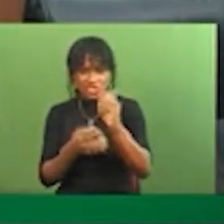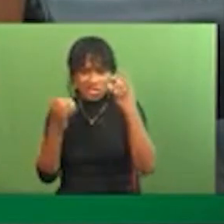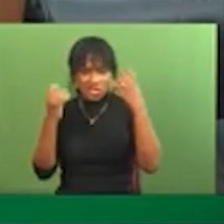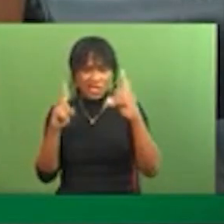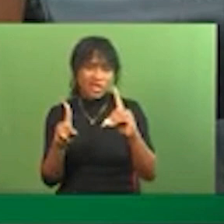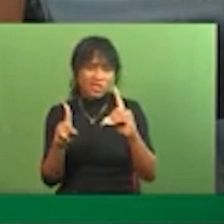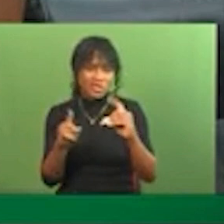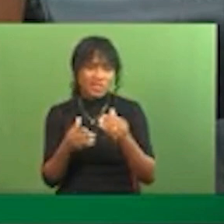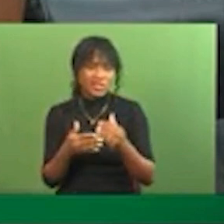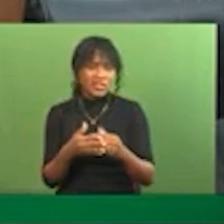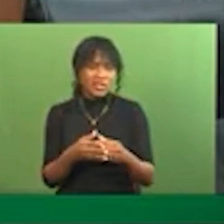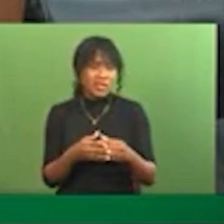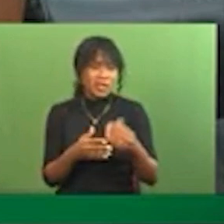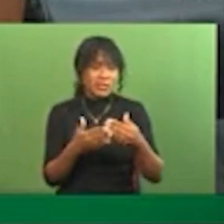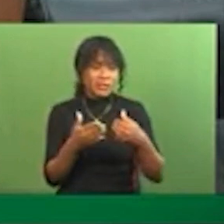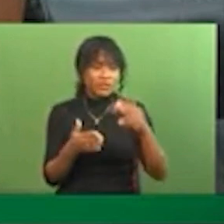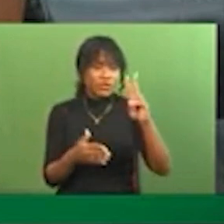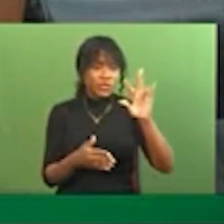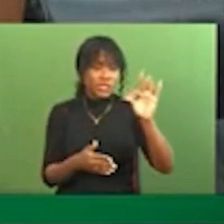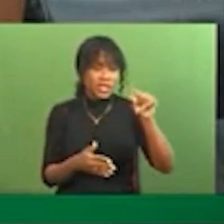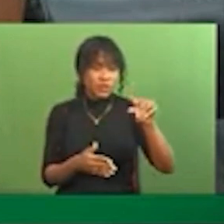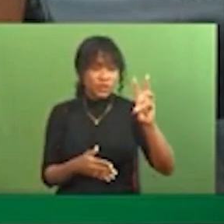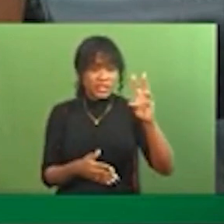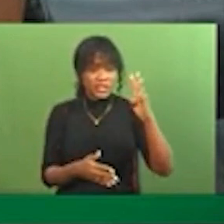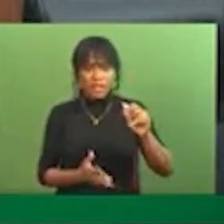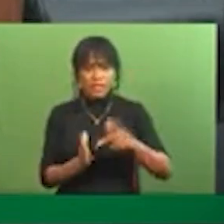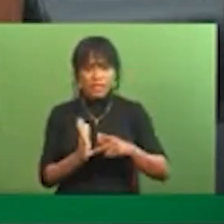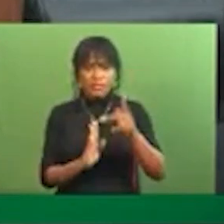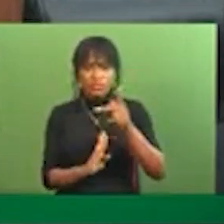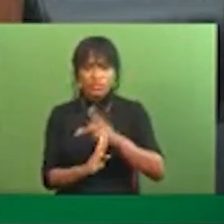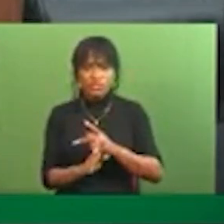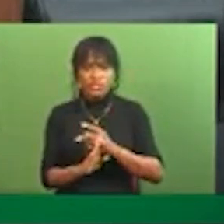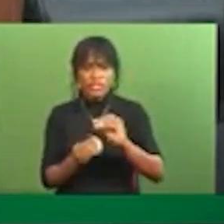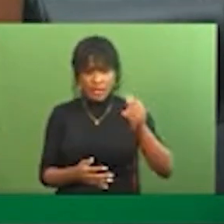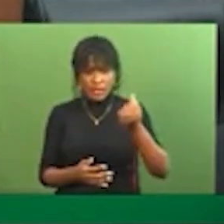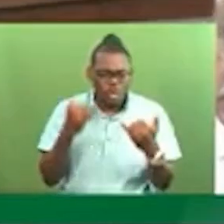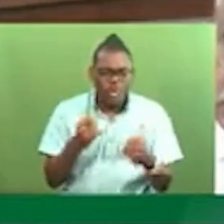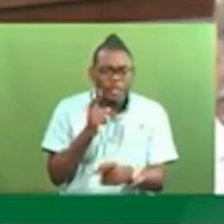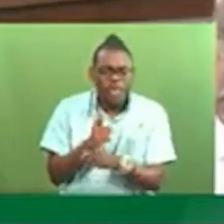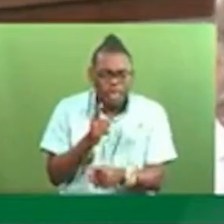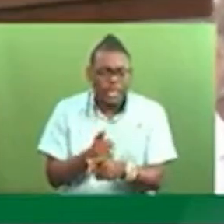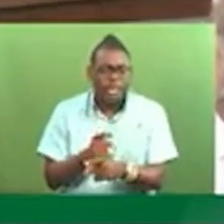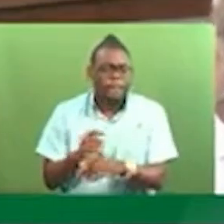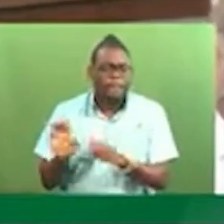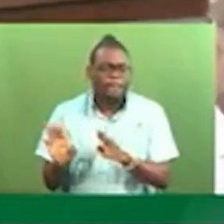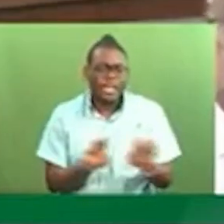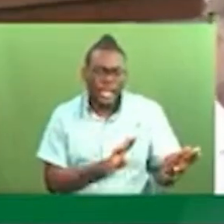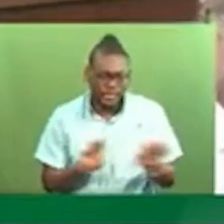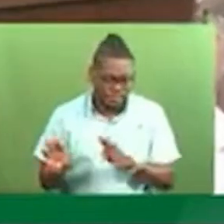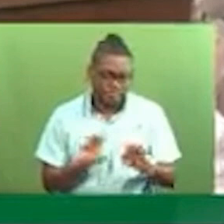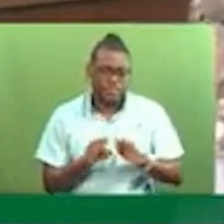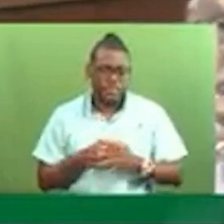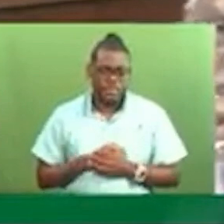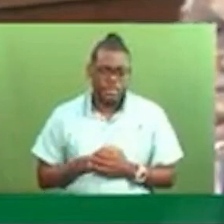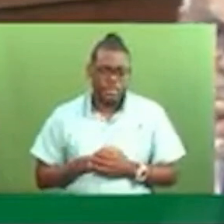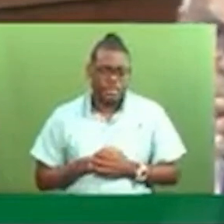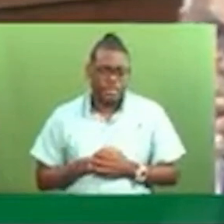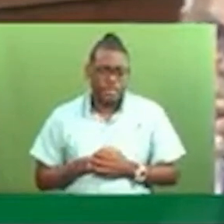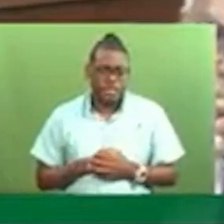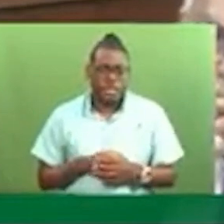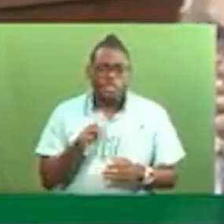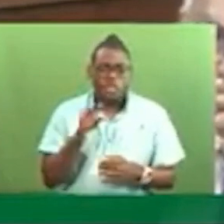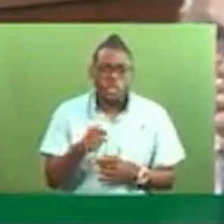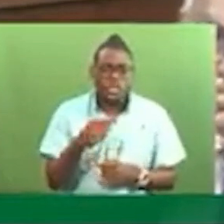opposition support for a series of pending bills, including those on Tobago's autonomy. You said you will support